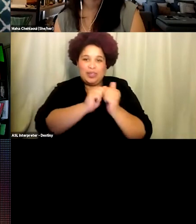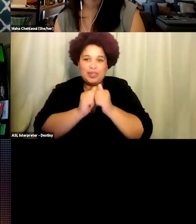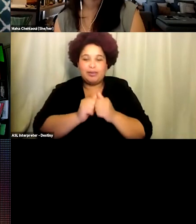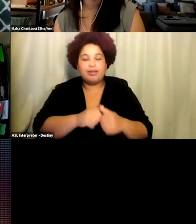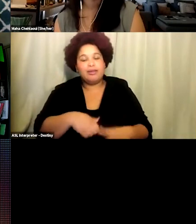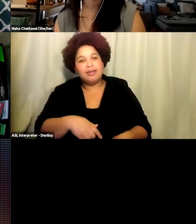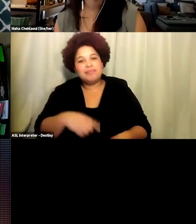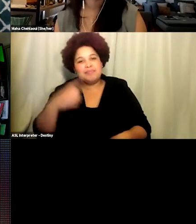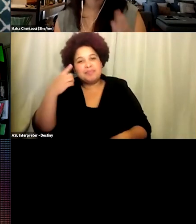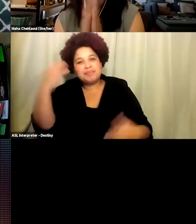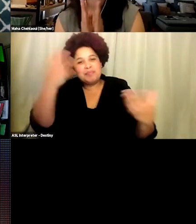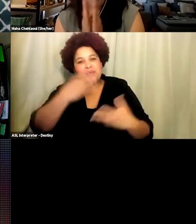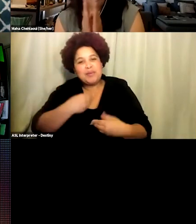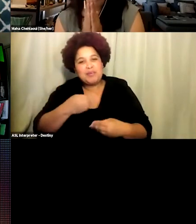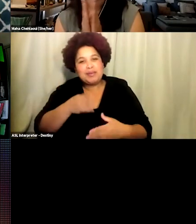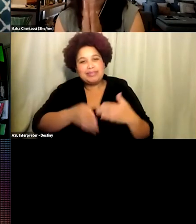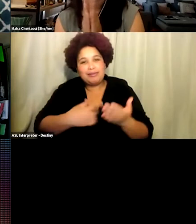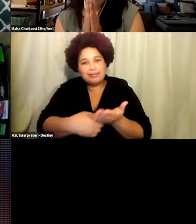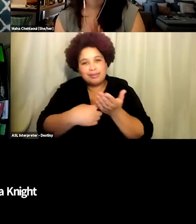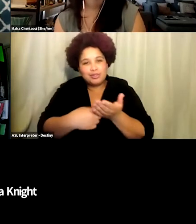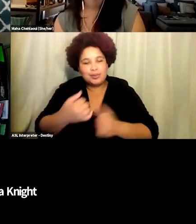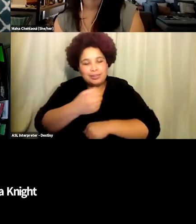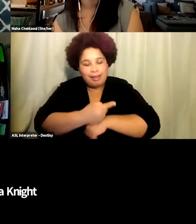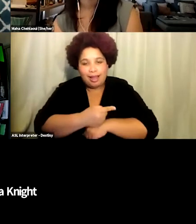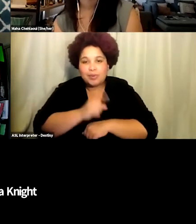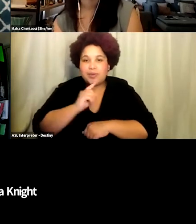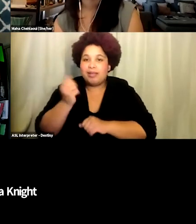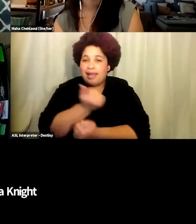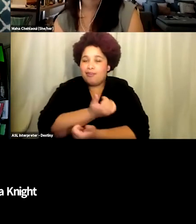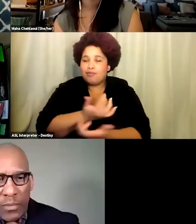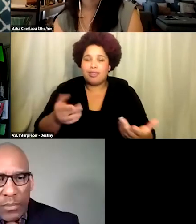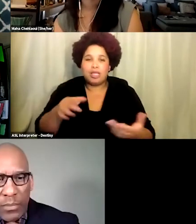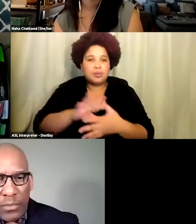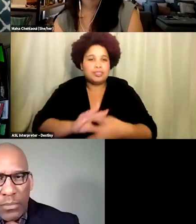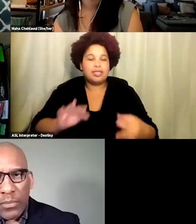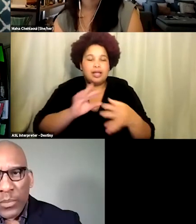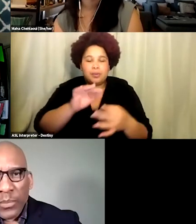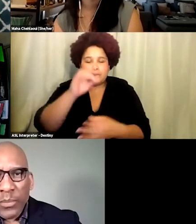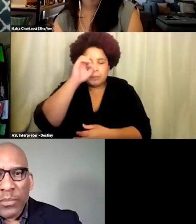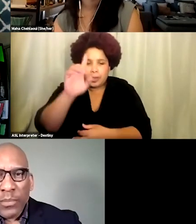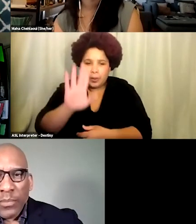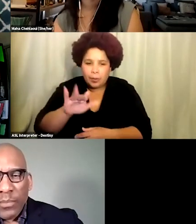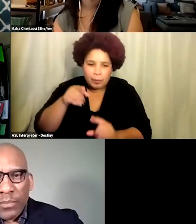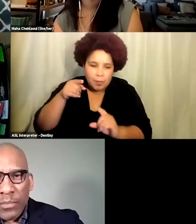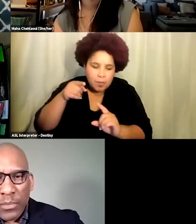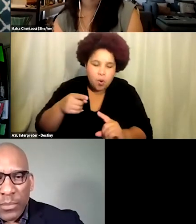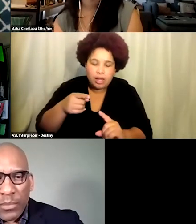so beautiful to kind of end with. And I just want to really quickly say that everything everybody said was so brilliant. I mean, everyone's point